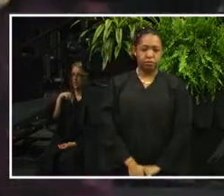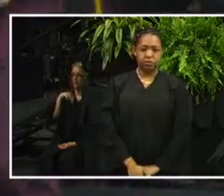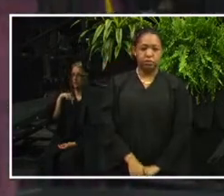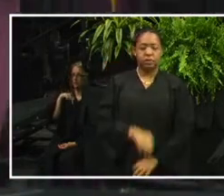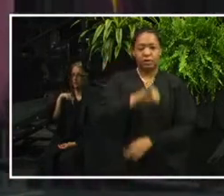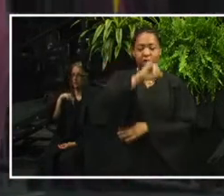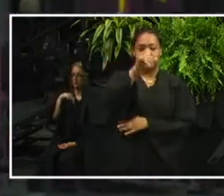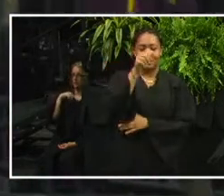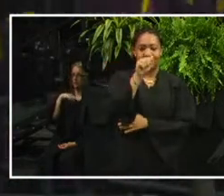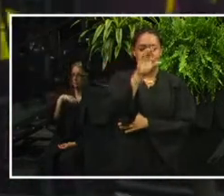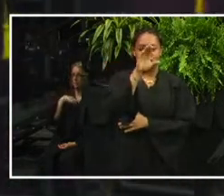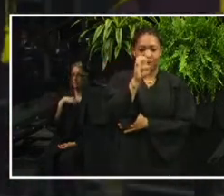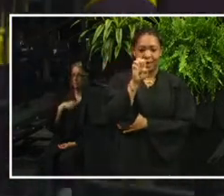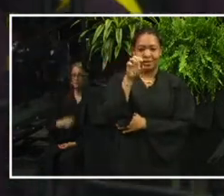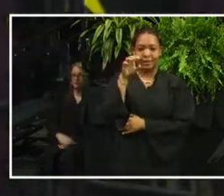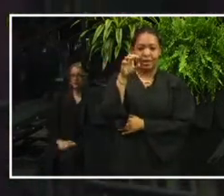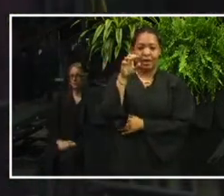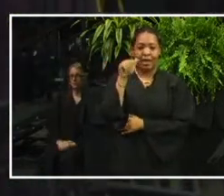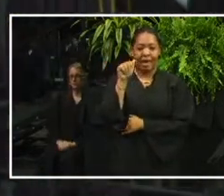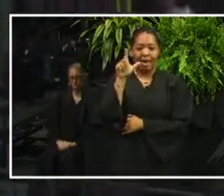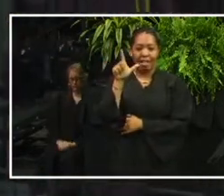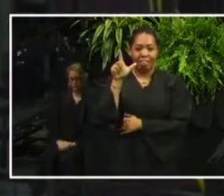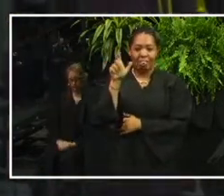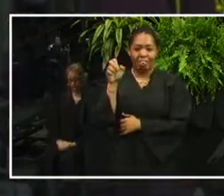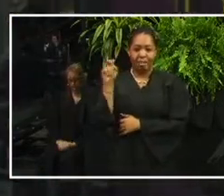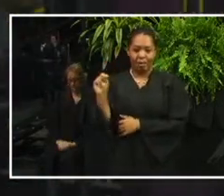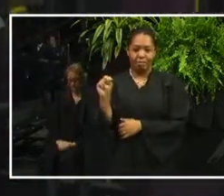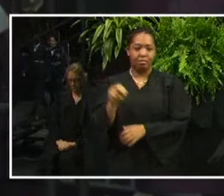Jace Xavier Allen.